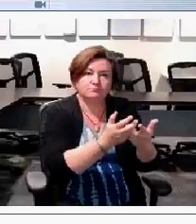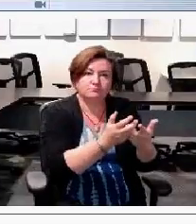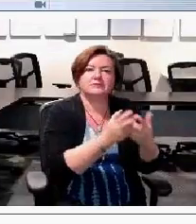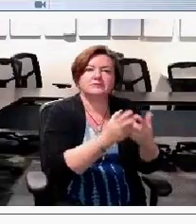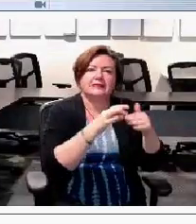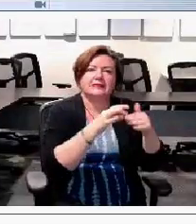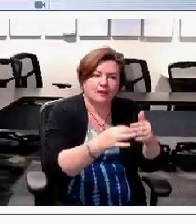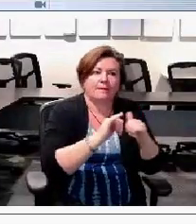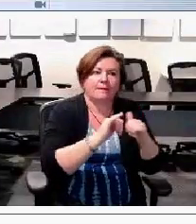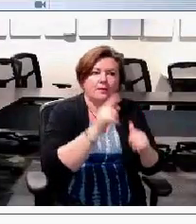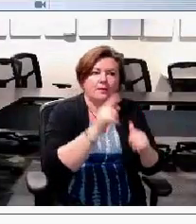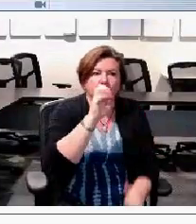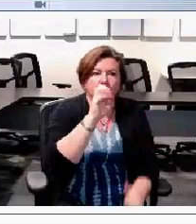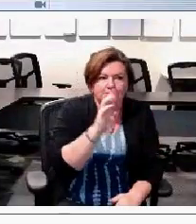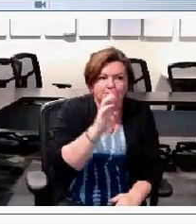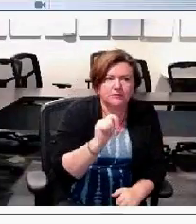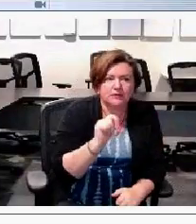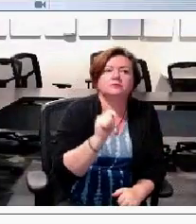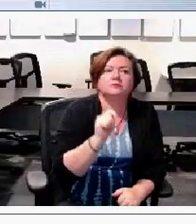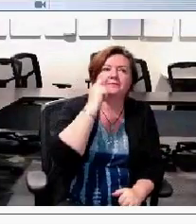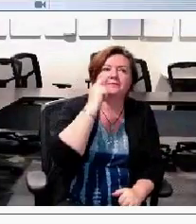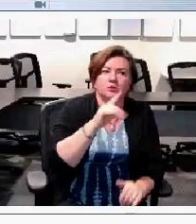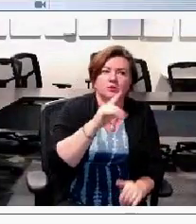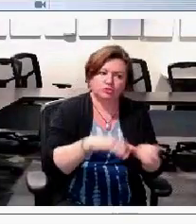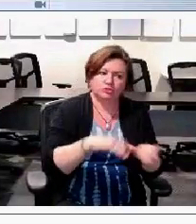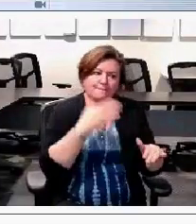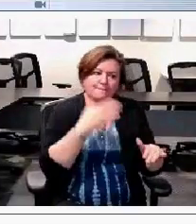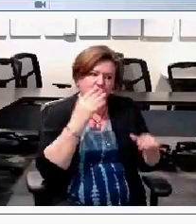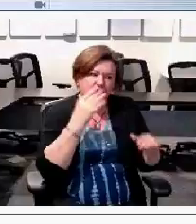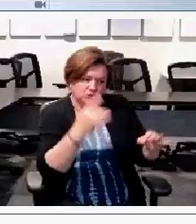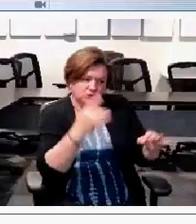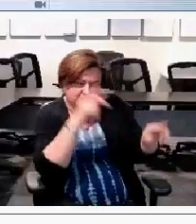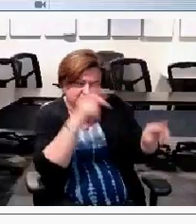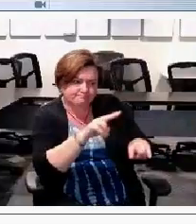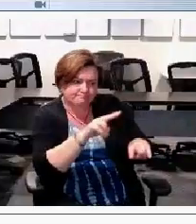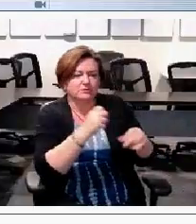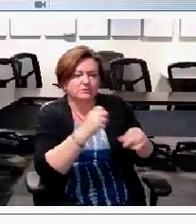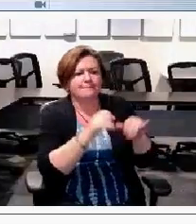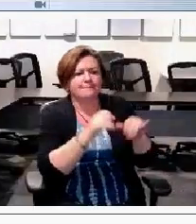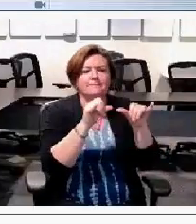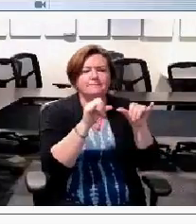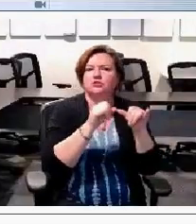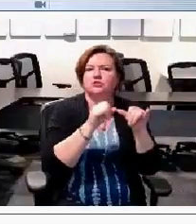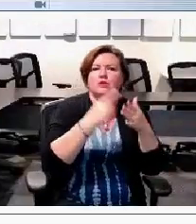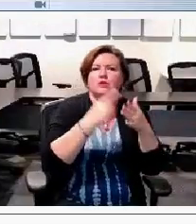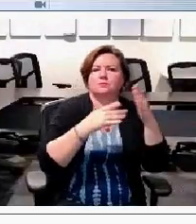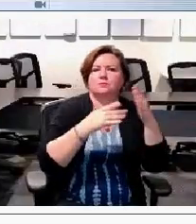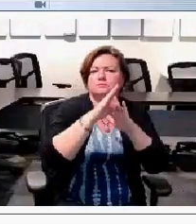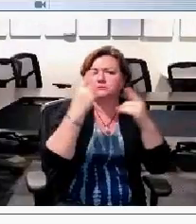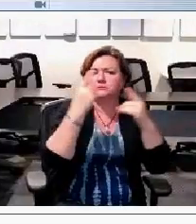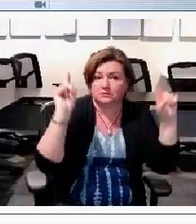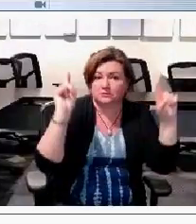guide treatment, make good decisions for kids, and to measure the outcomes that we're achieving. And then